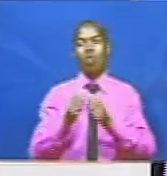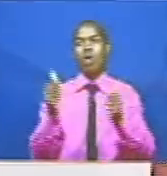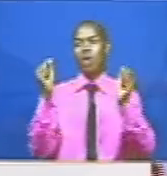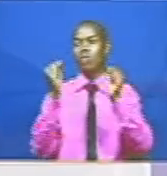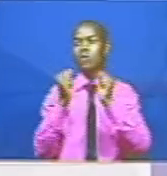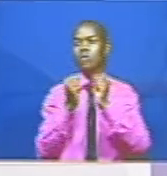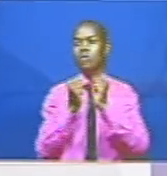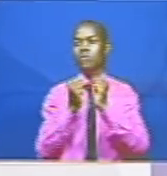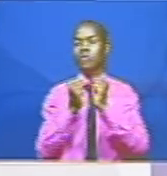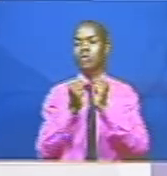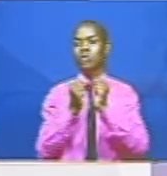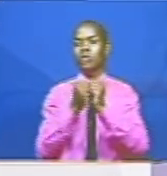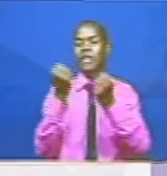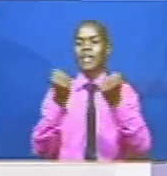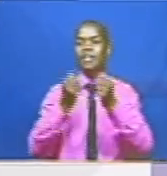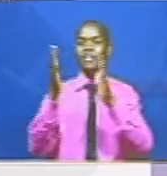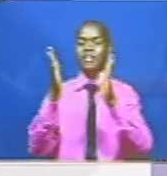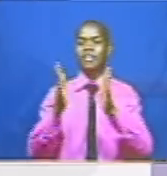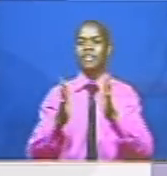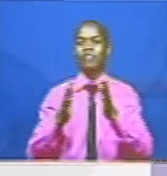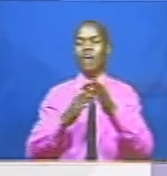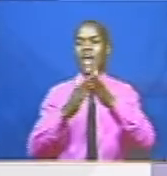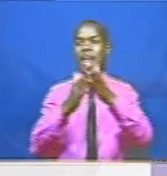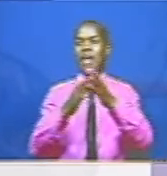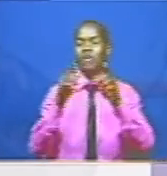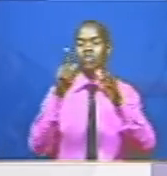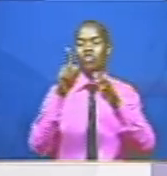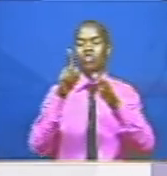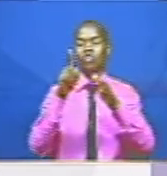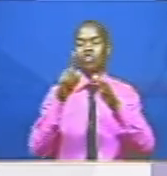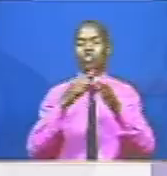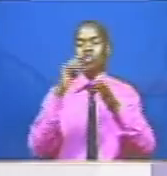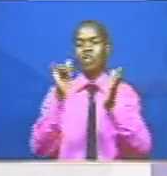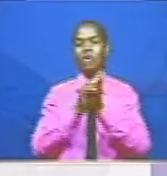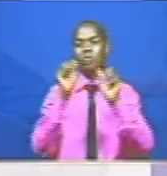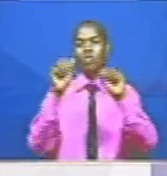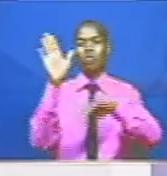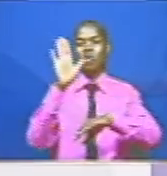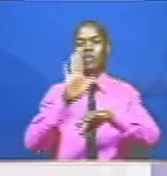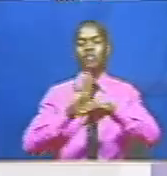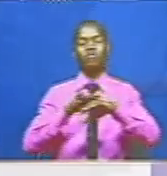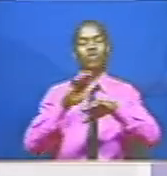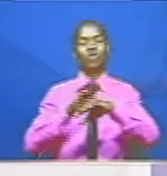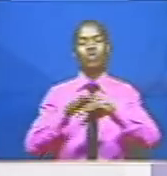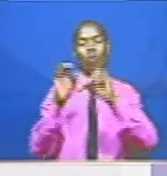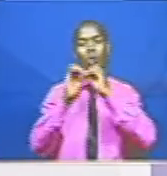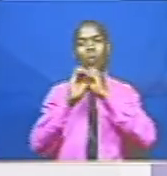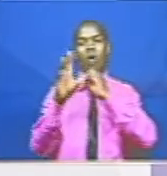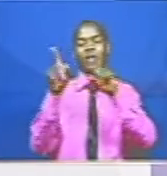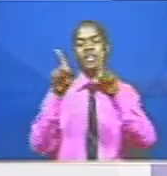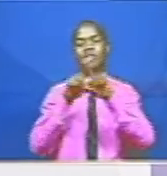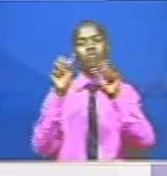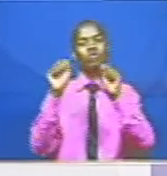with the driver guides, you know, so that they can get like very good photography, lectures, and we'll be